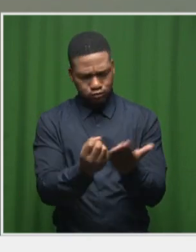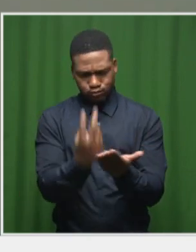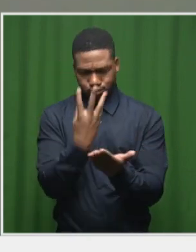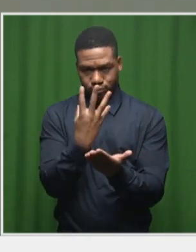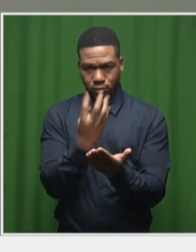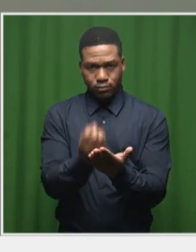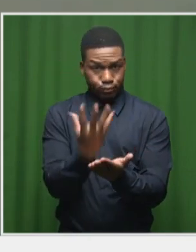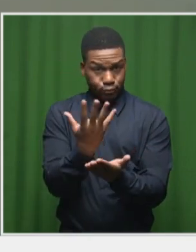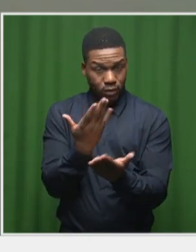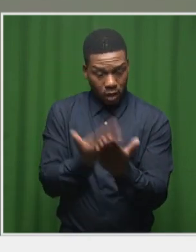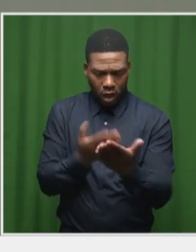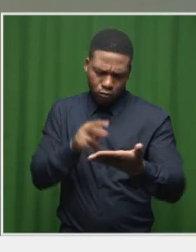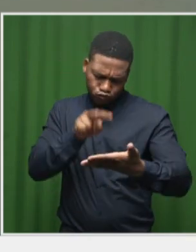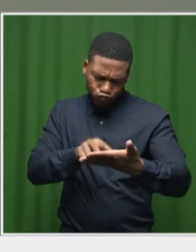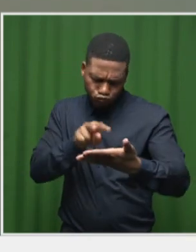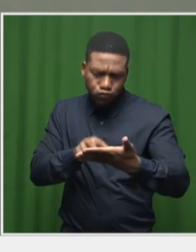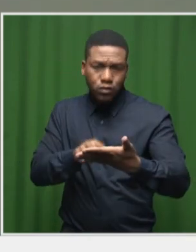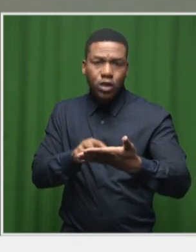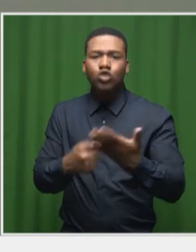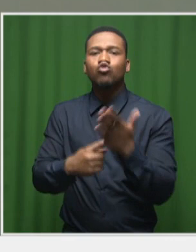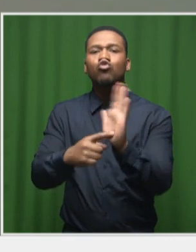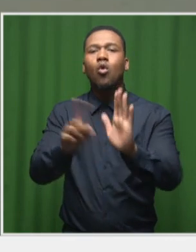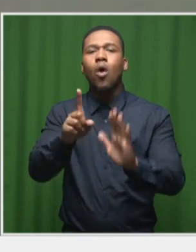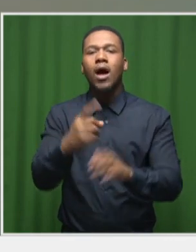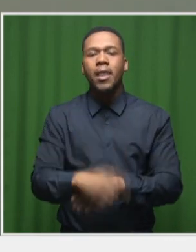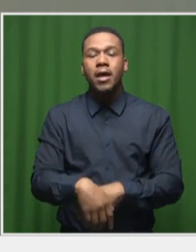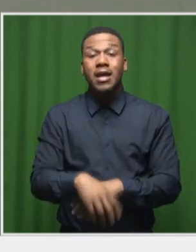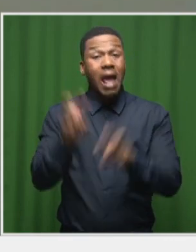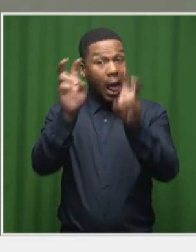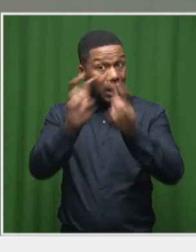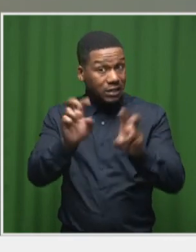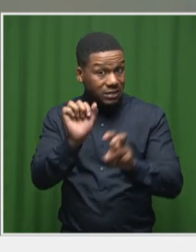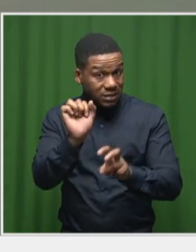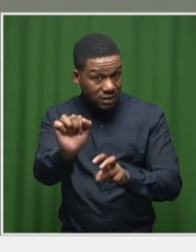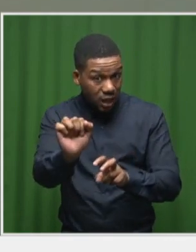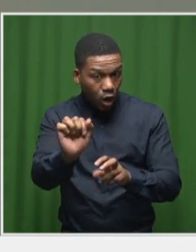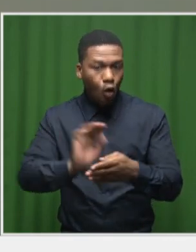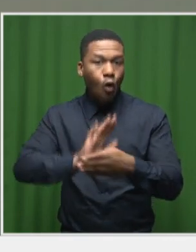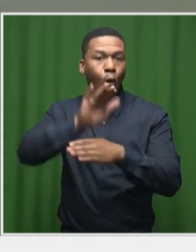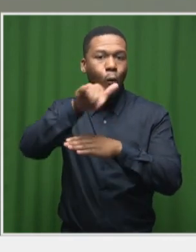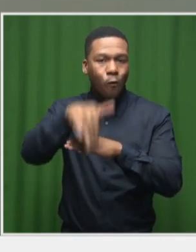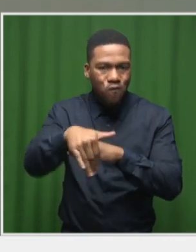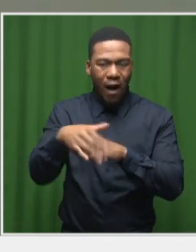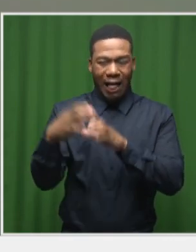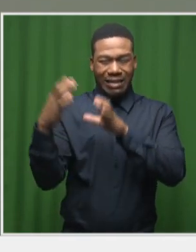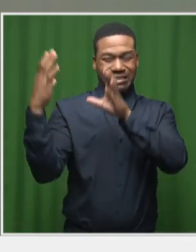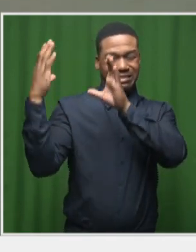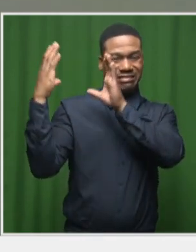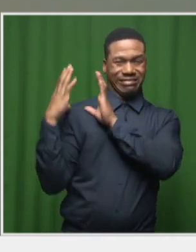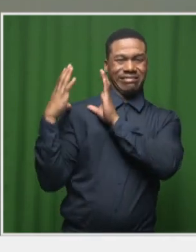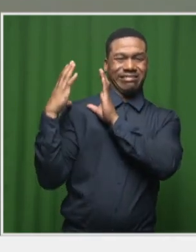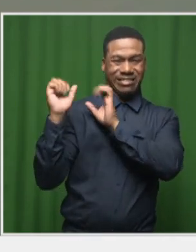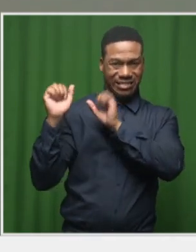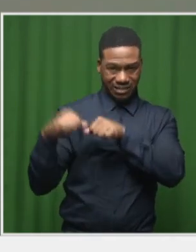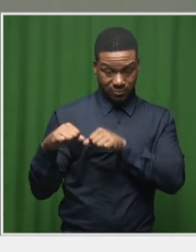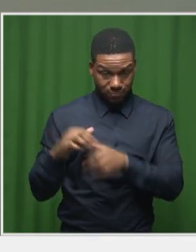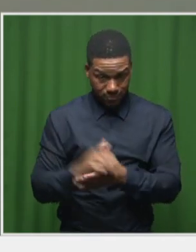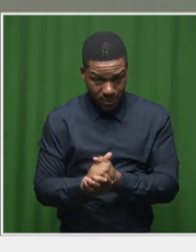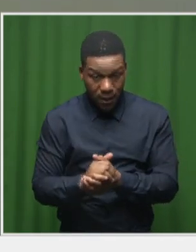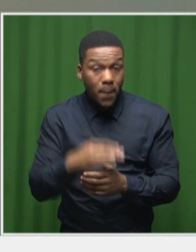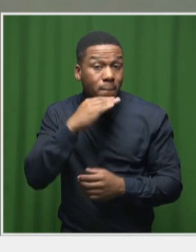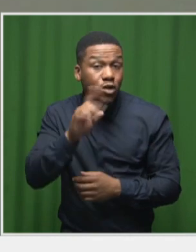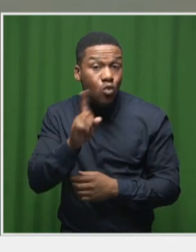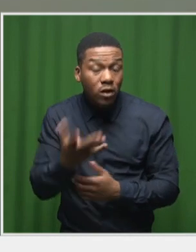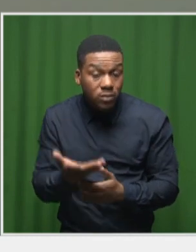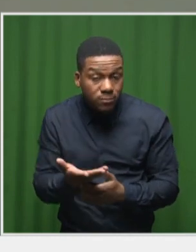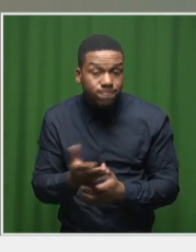So basically it will show that your power has it's overloading. So when it says it's overloading, it means